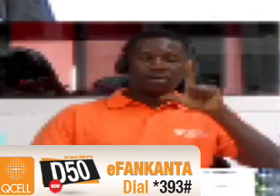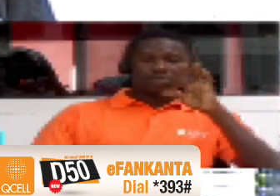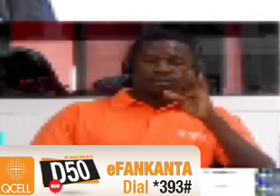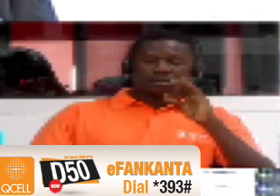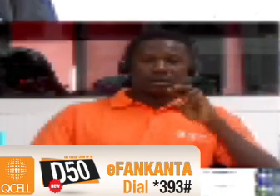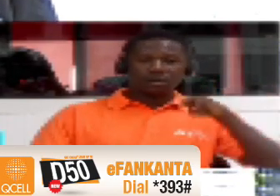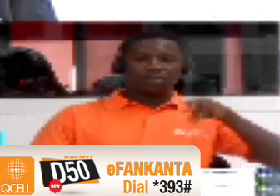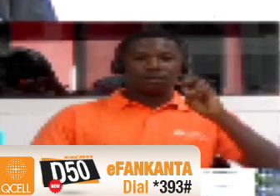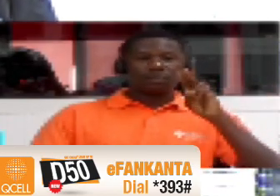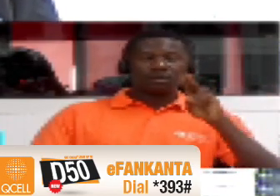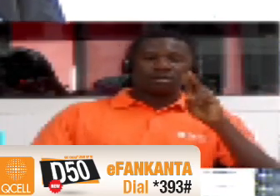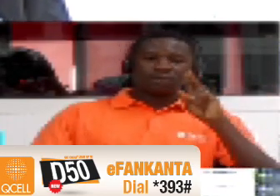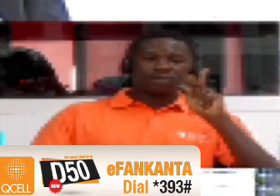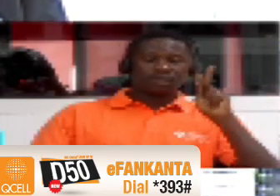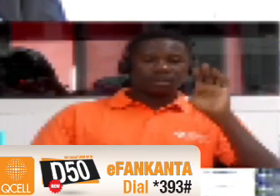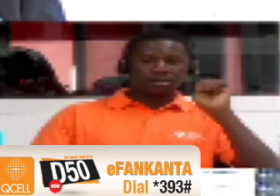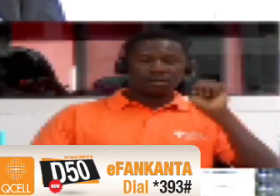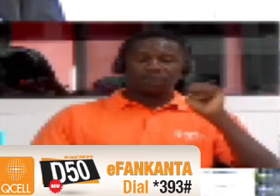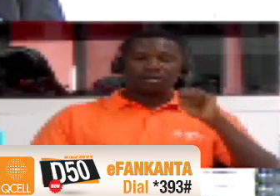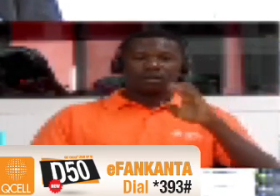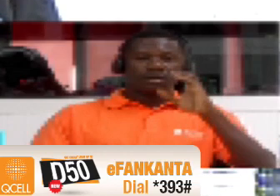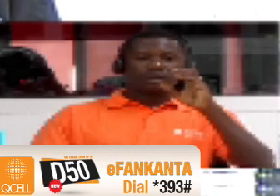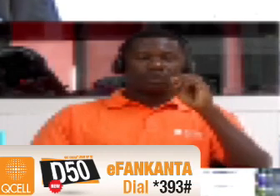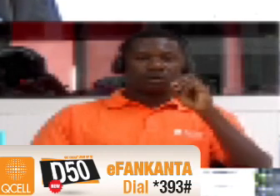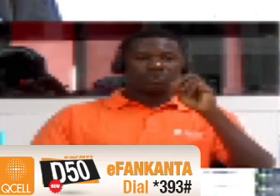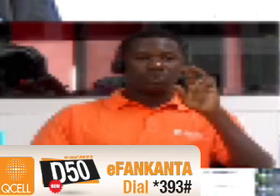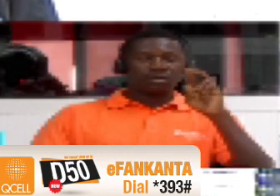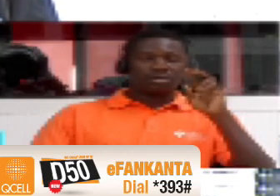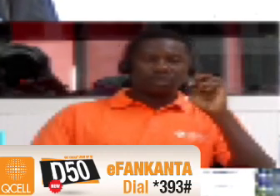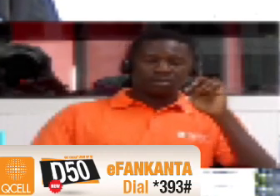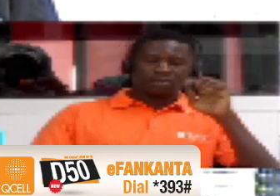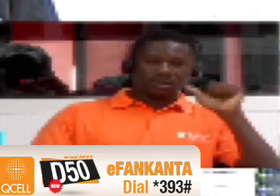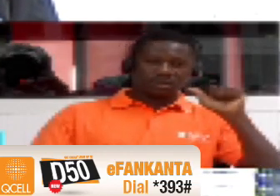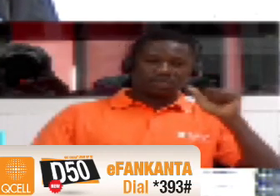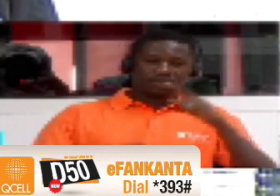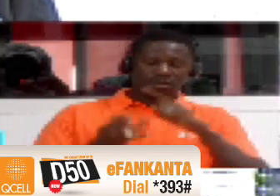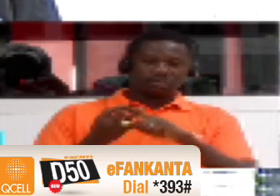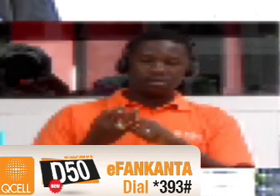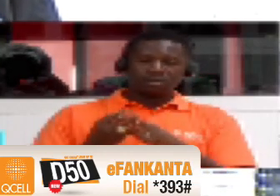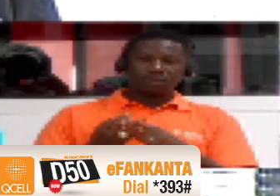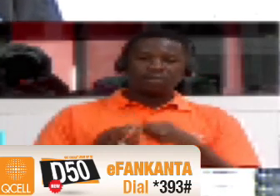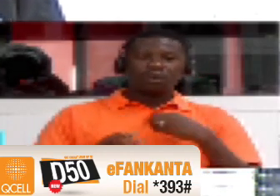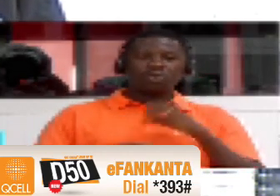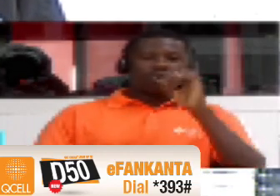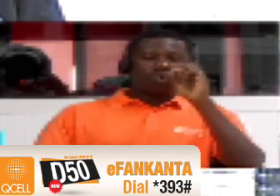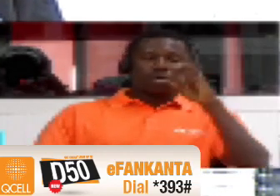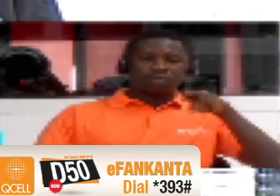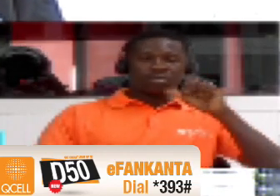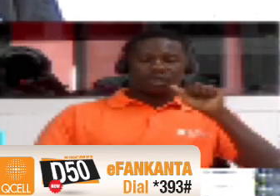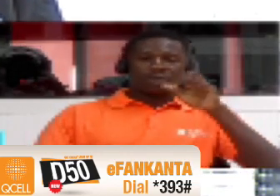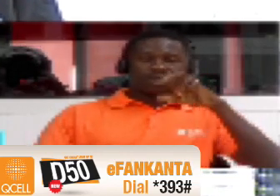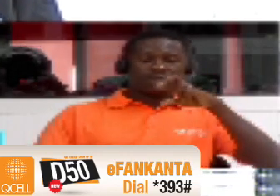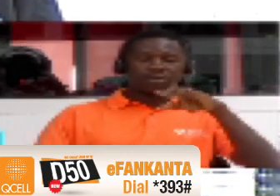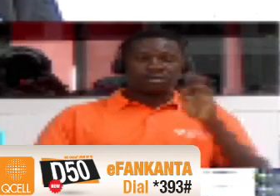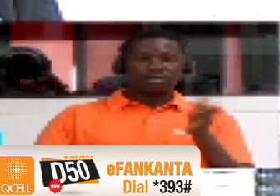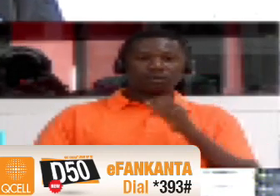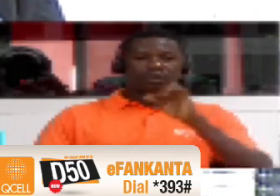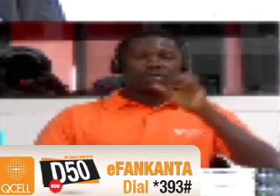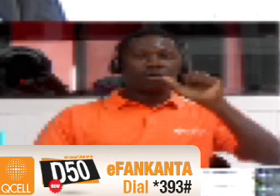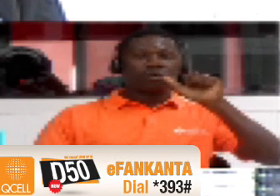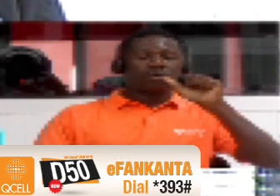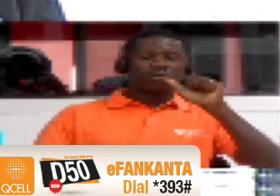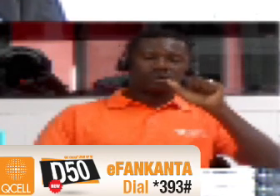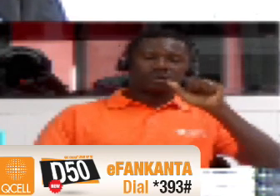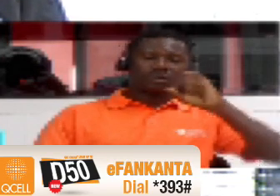Michael Korea. Osilonga Umar Oya Jallo Taraje. I also found Omar Oya Jallo.